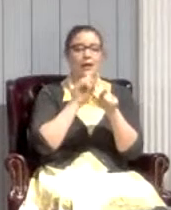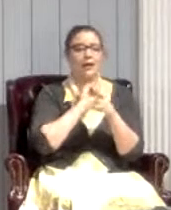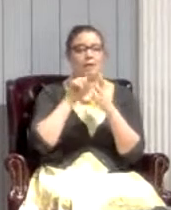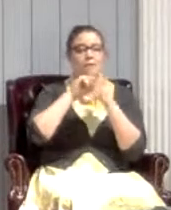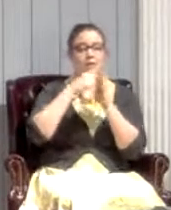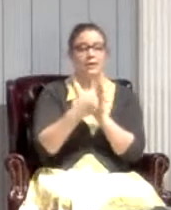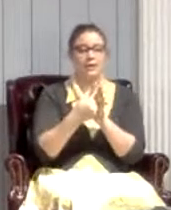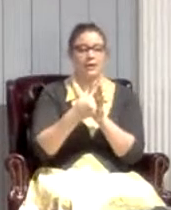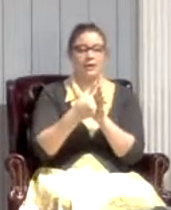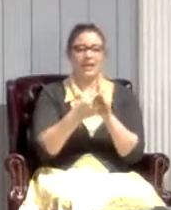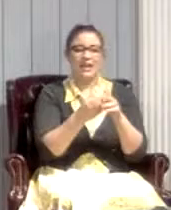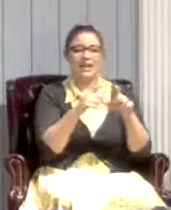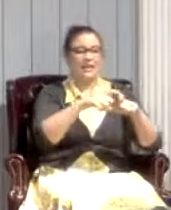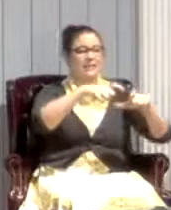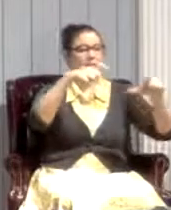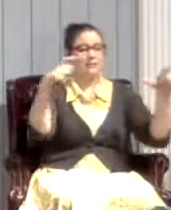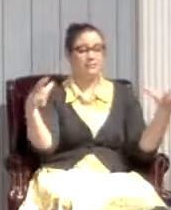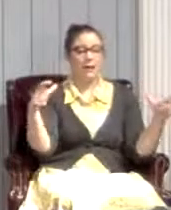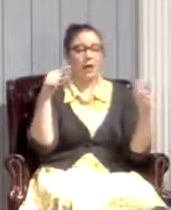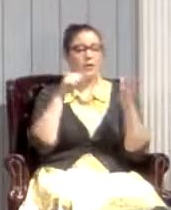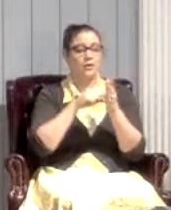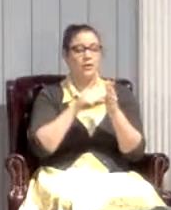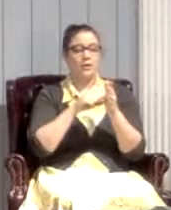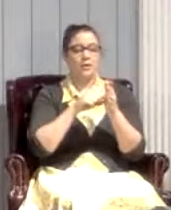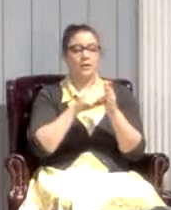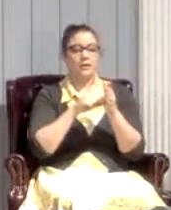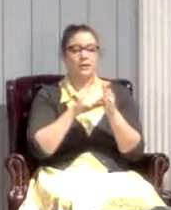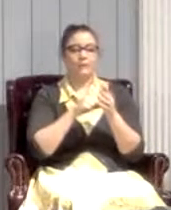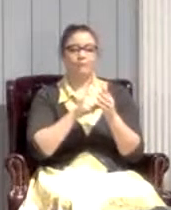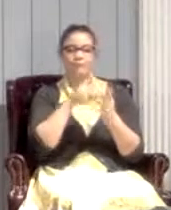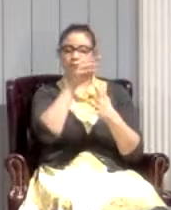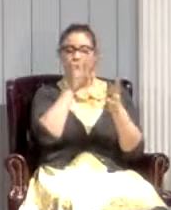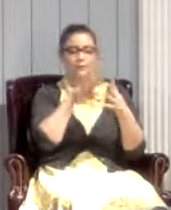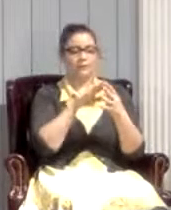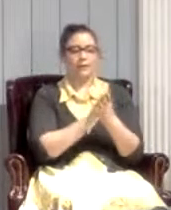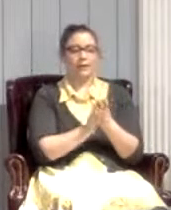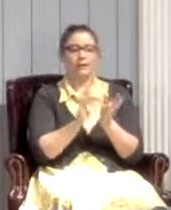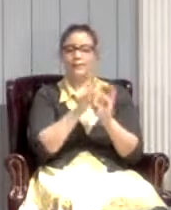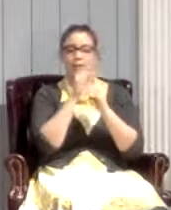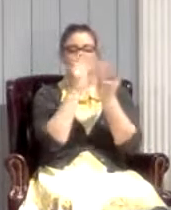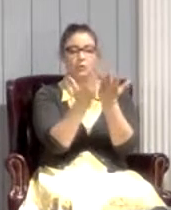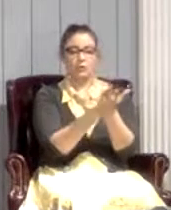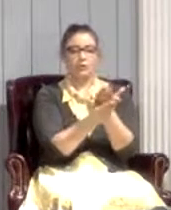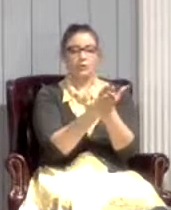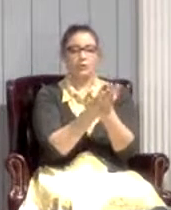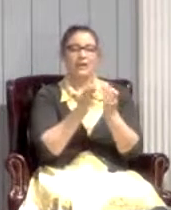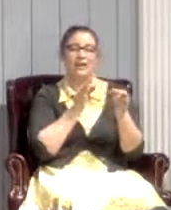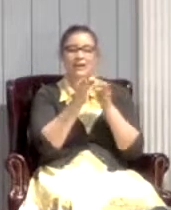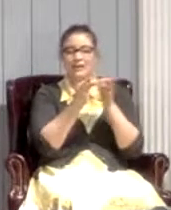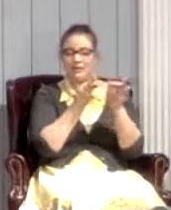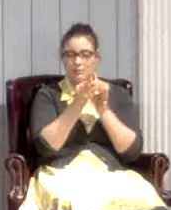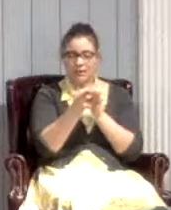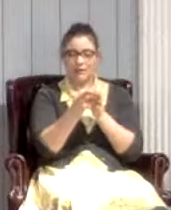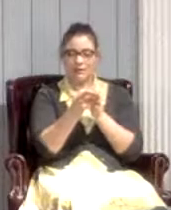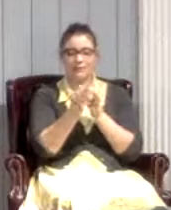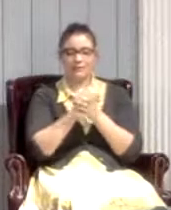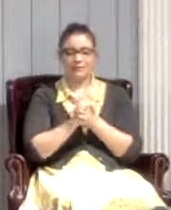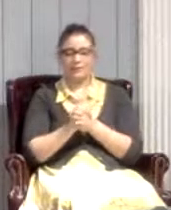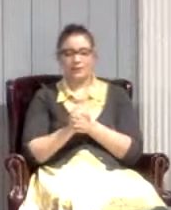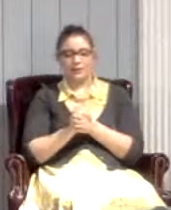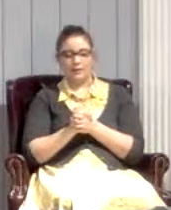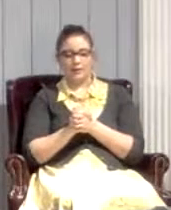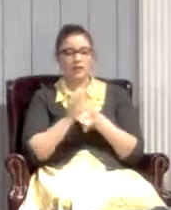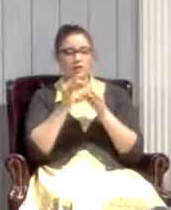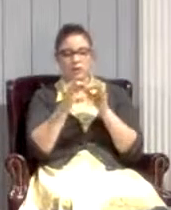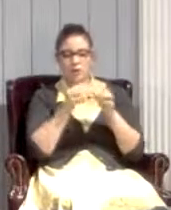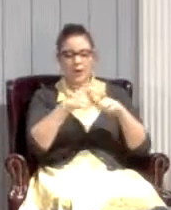open up this passage of Scripture and explain it as in the book of Ezra, it talks about the scribes expounded.